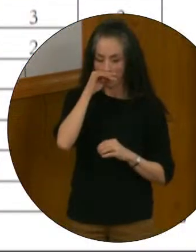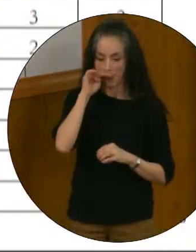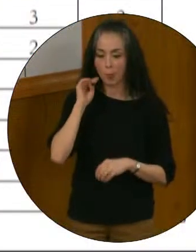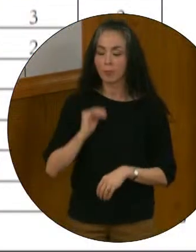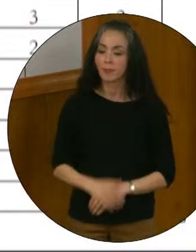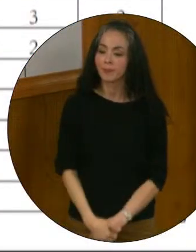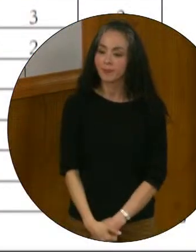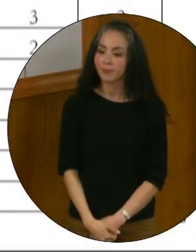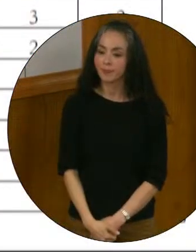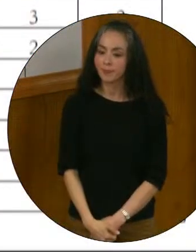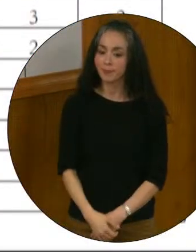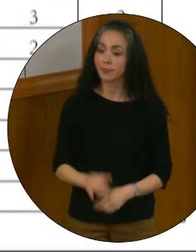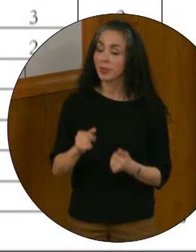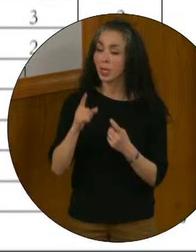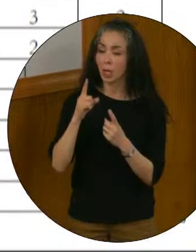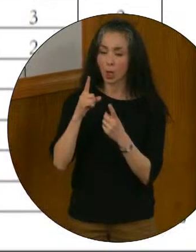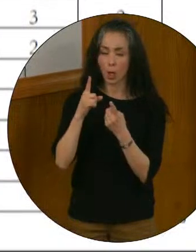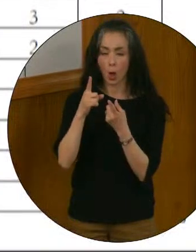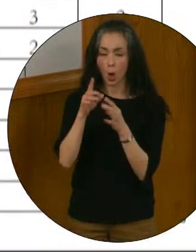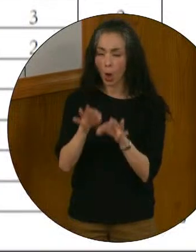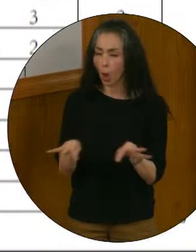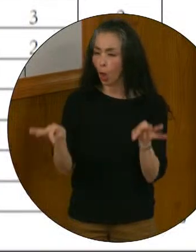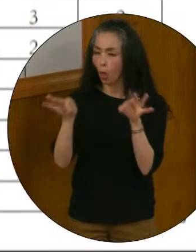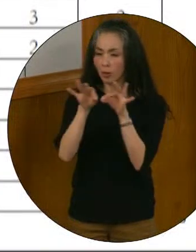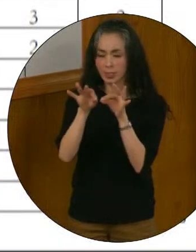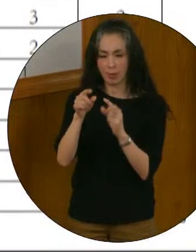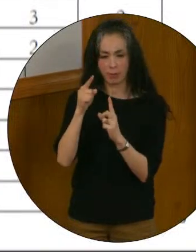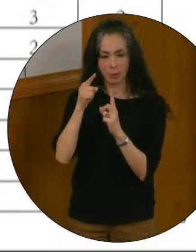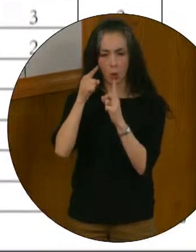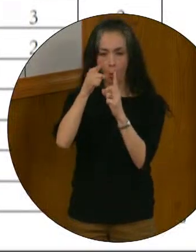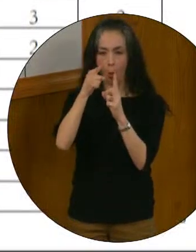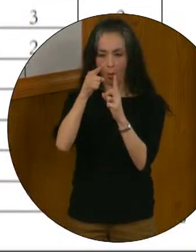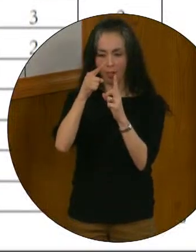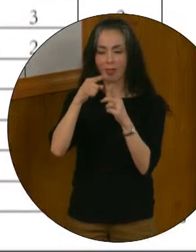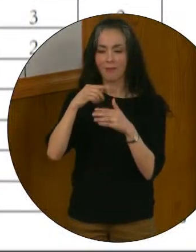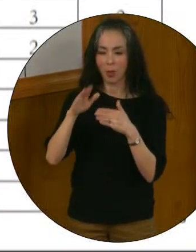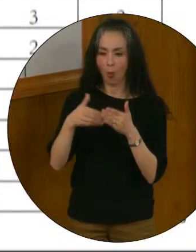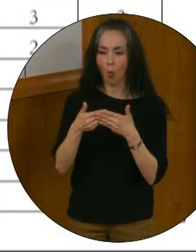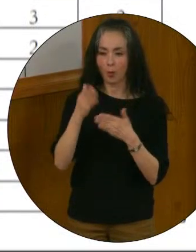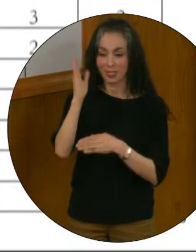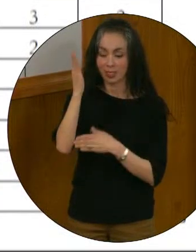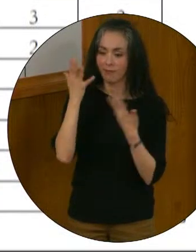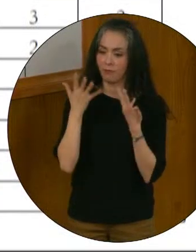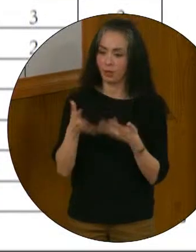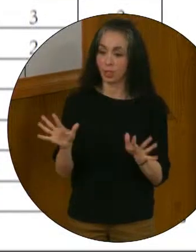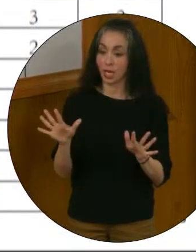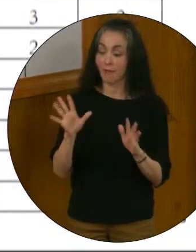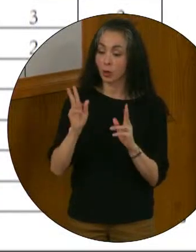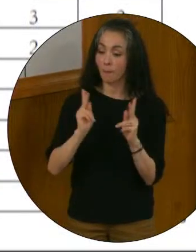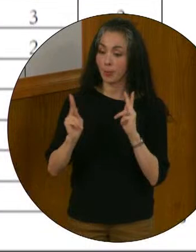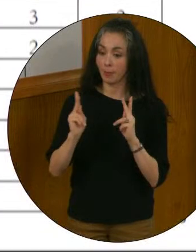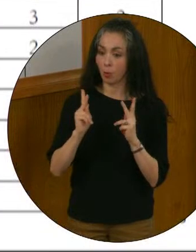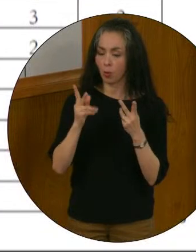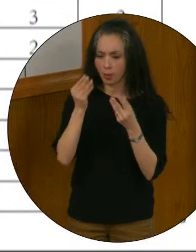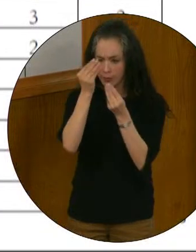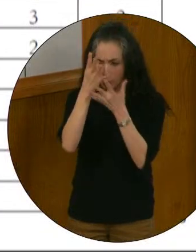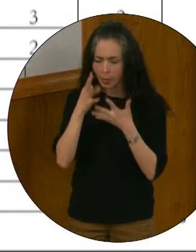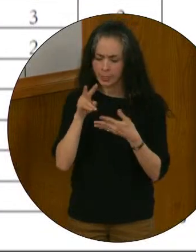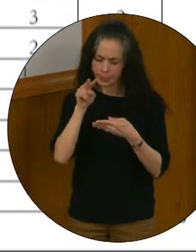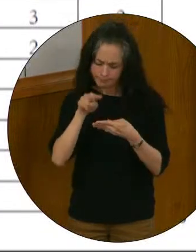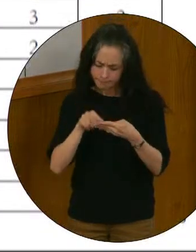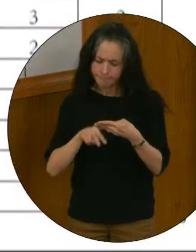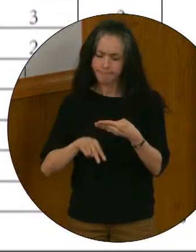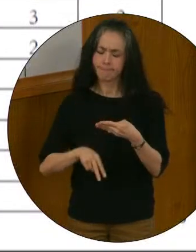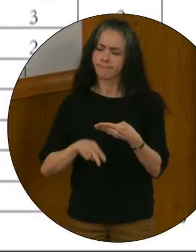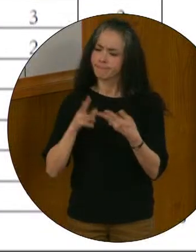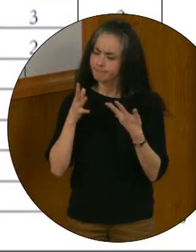This was the ultimate goal of the whole presentation. We finished after people had received all that foundational information,